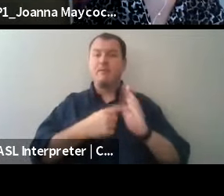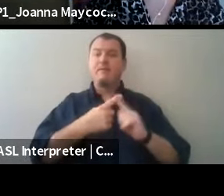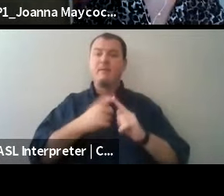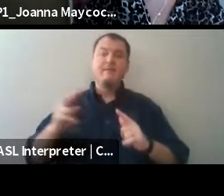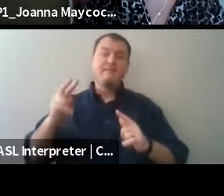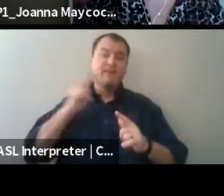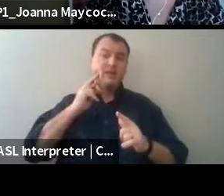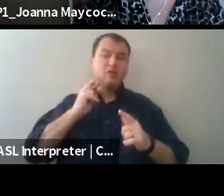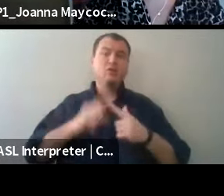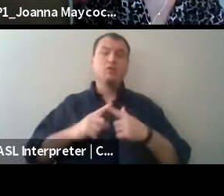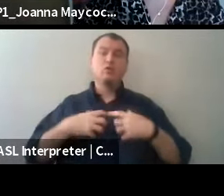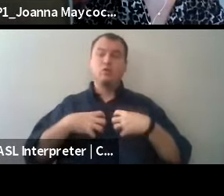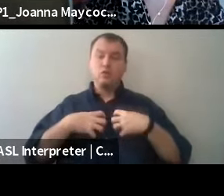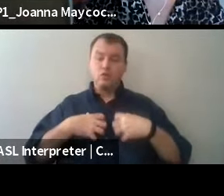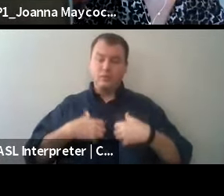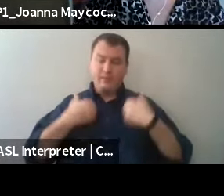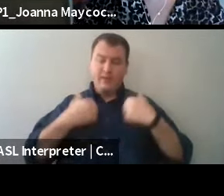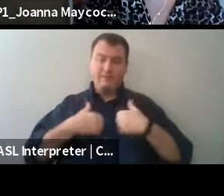to a thriver.